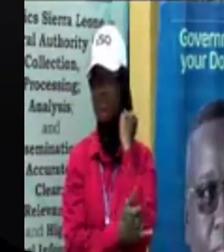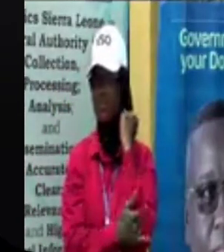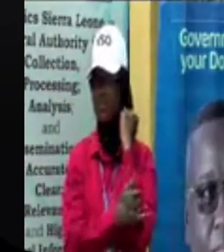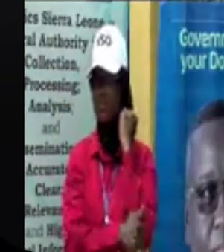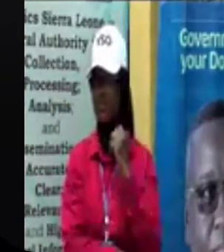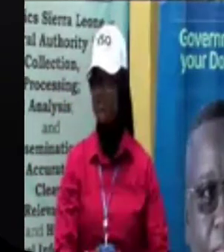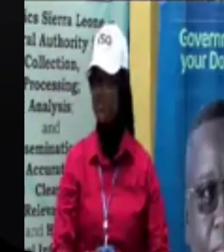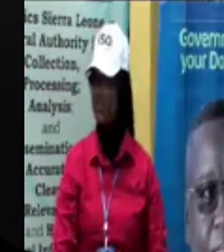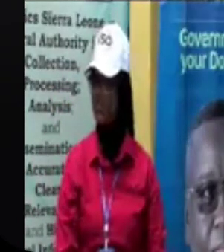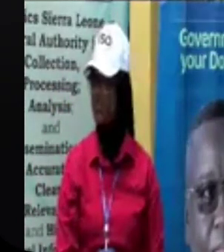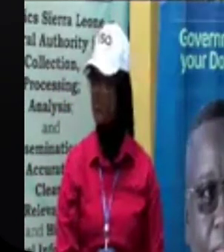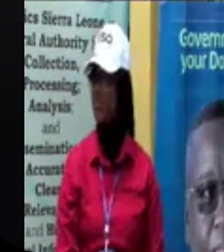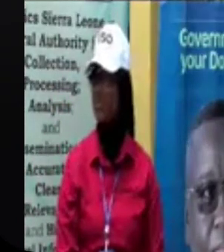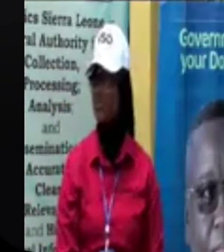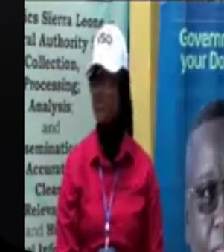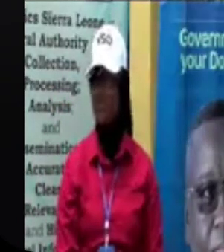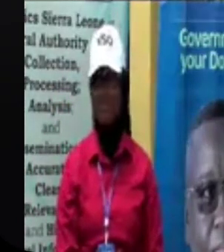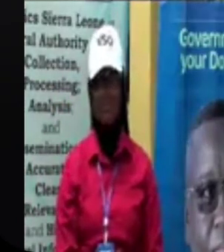sir. Third.